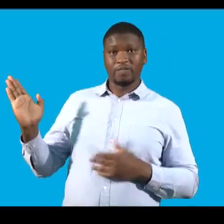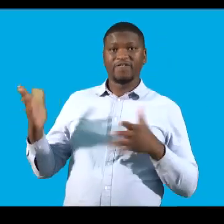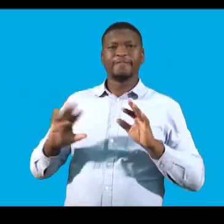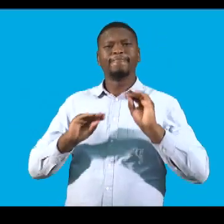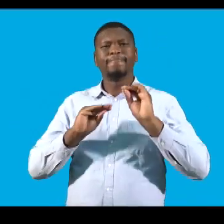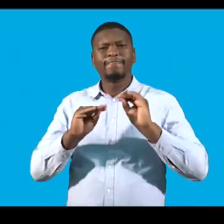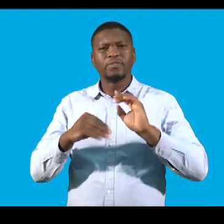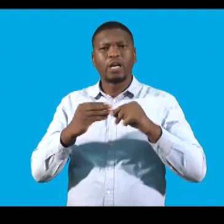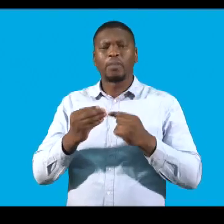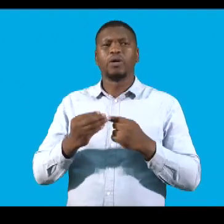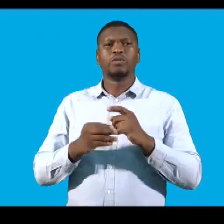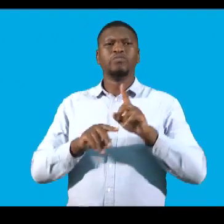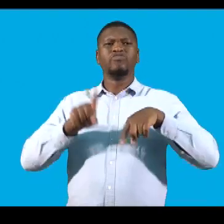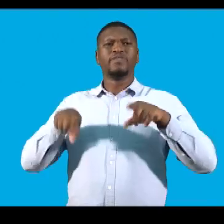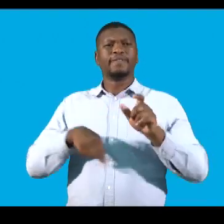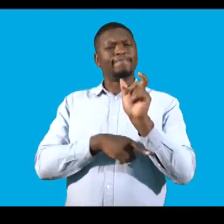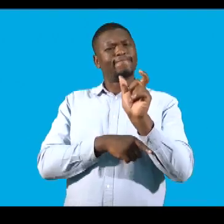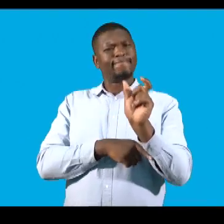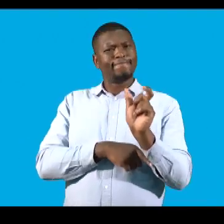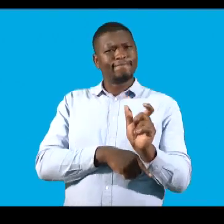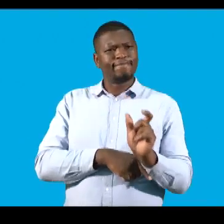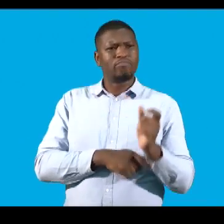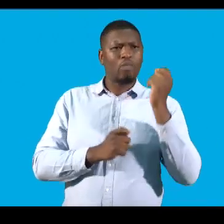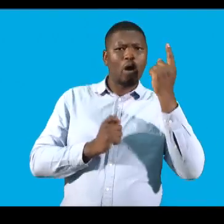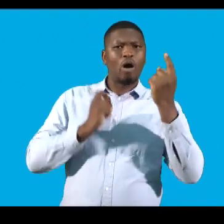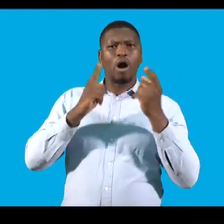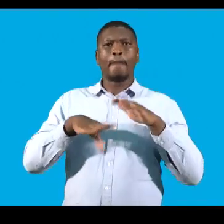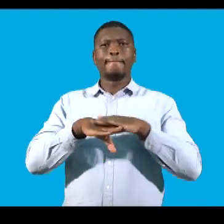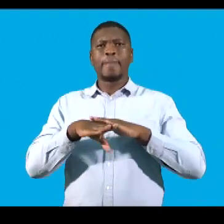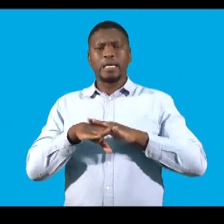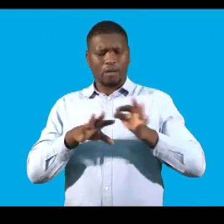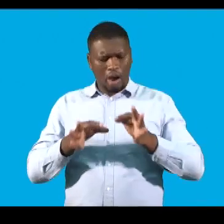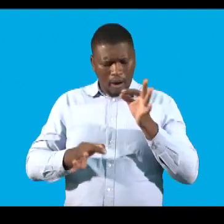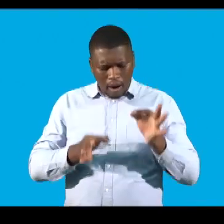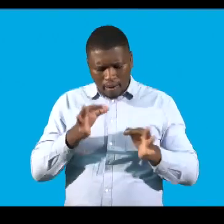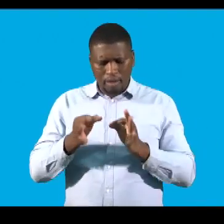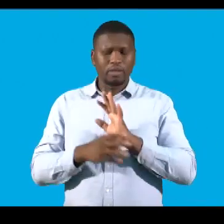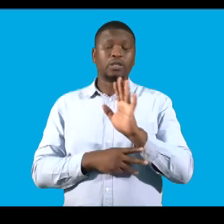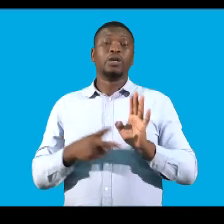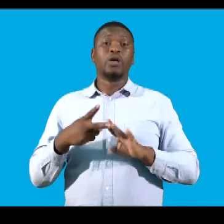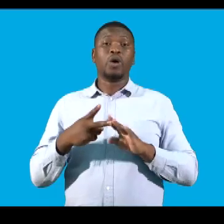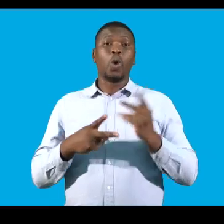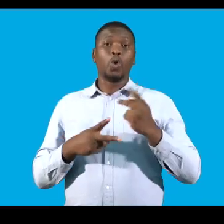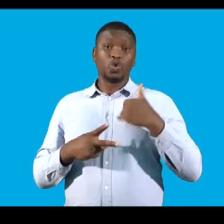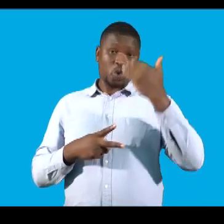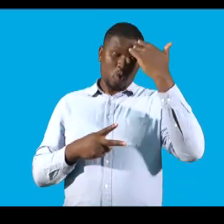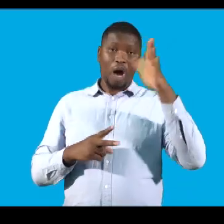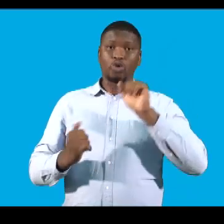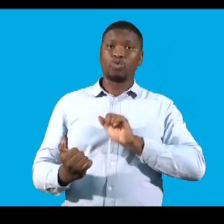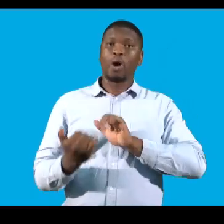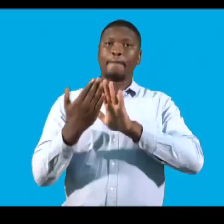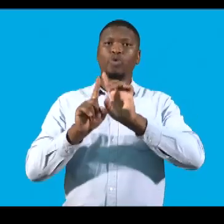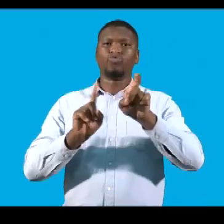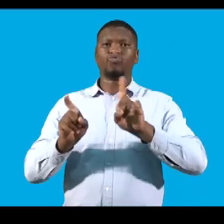lesson looking at the terminology, understanding the basic analysis of the poems, and knowing how to approach